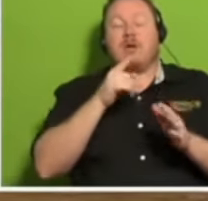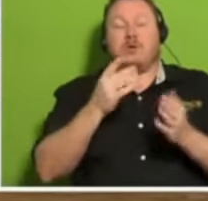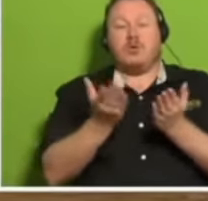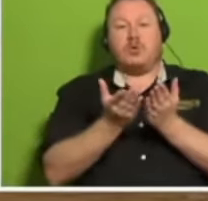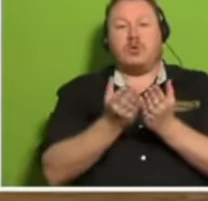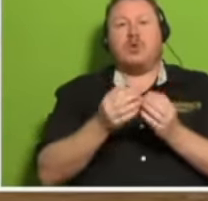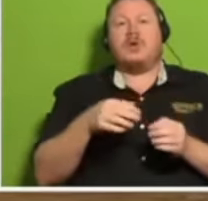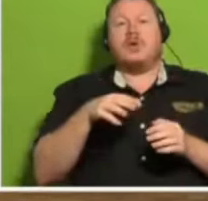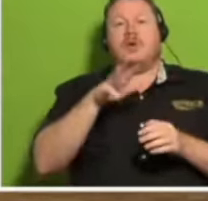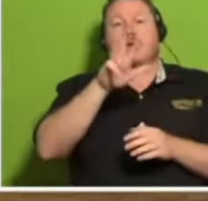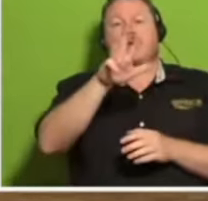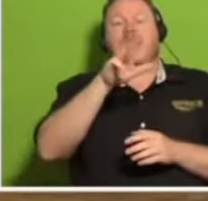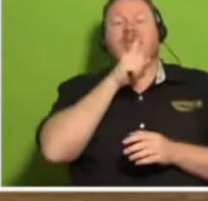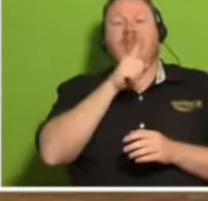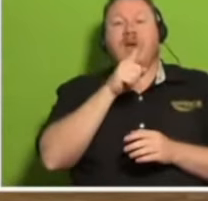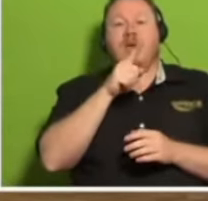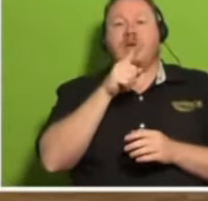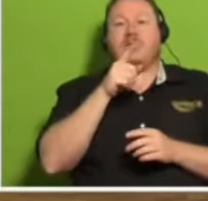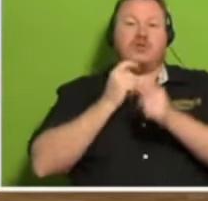traditional authorities, Marihale, and